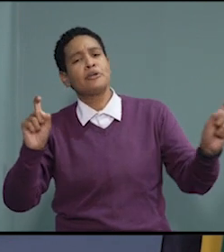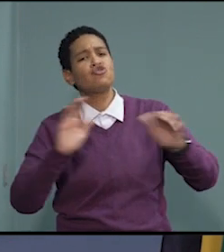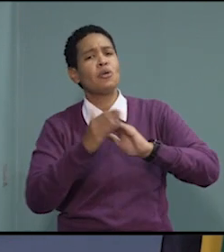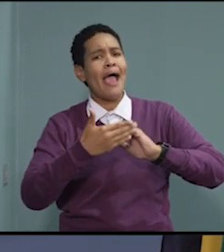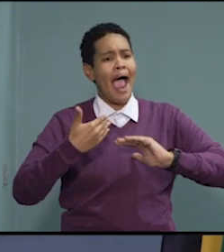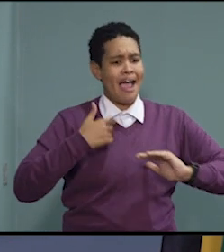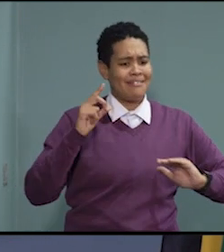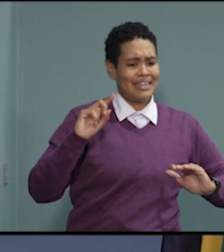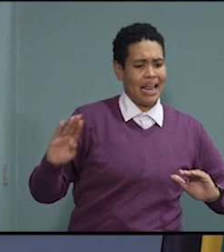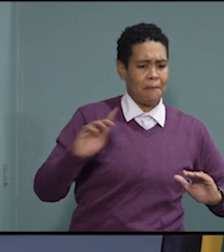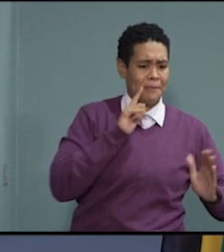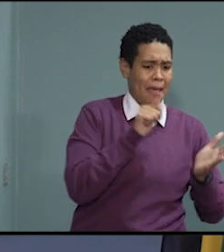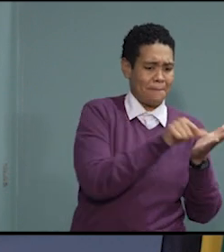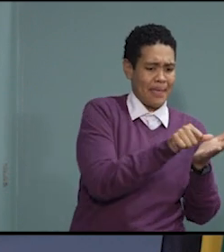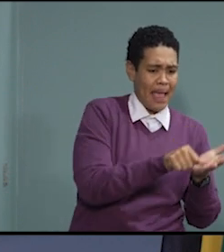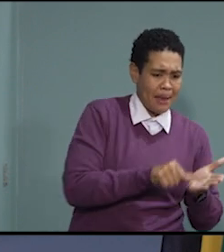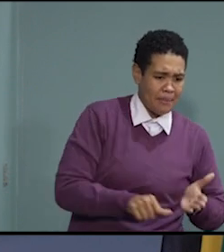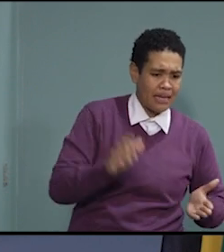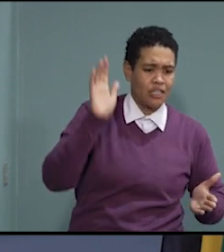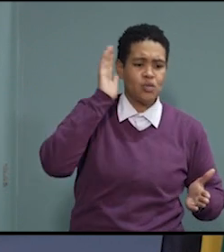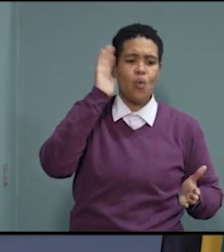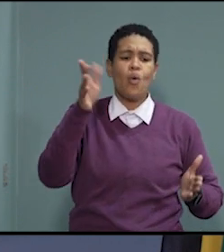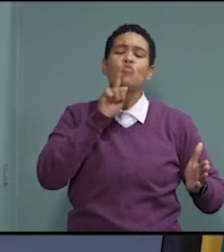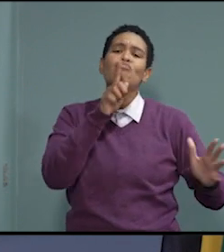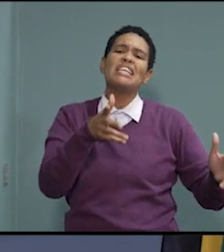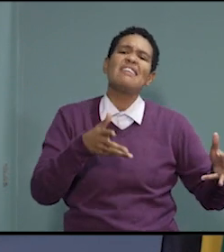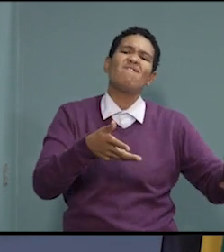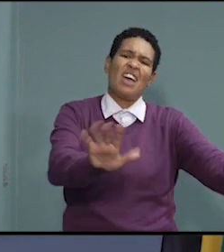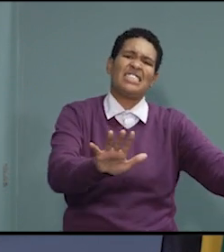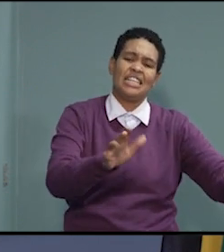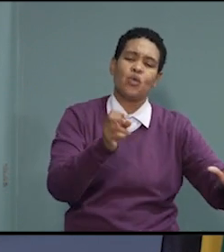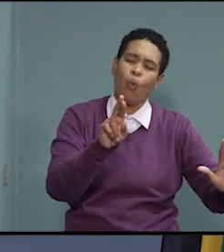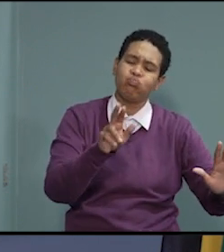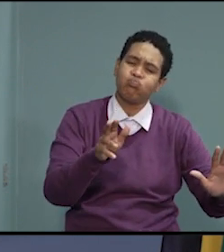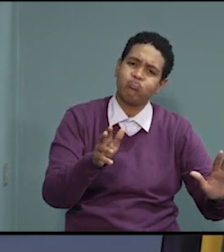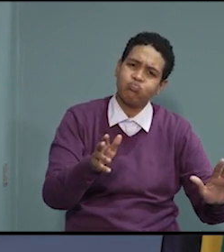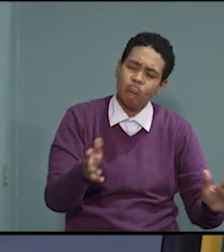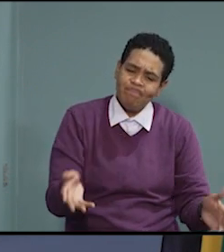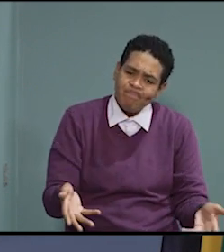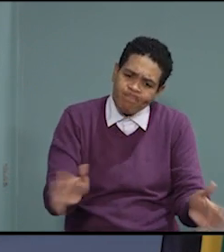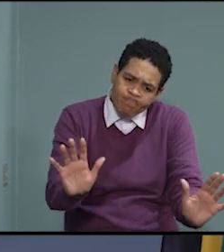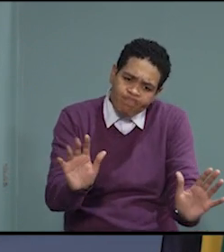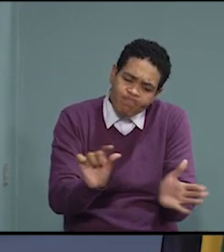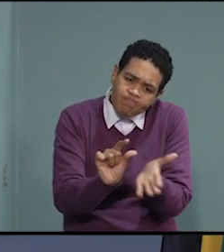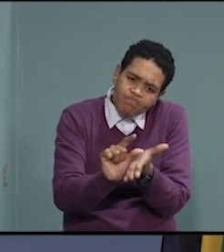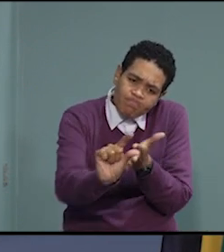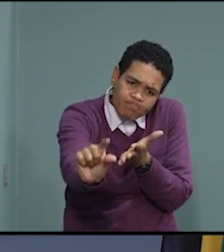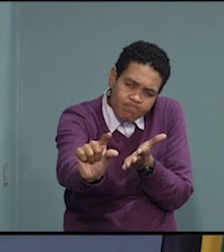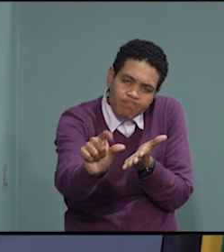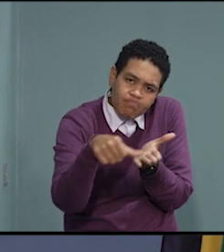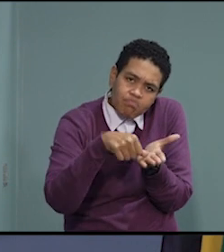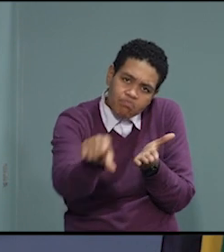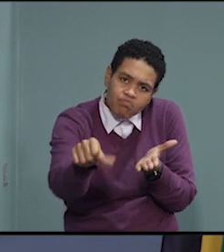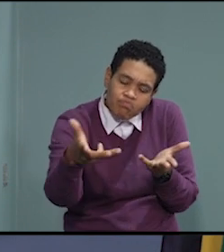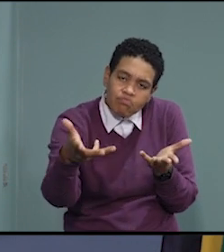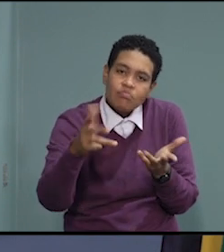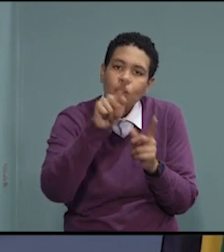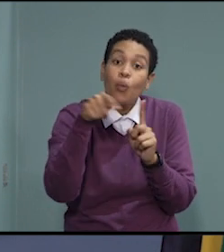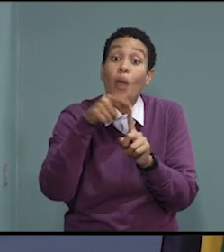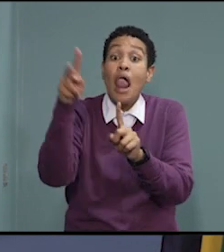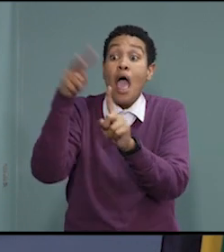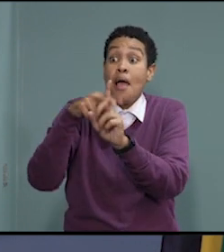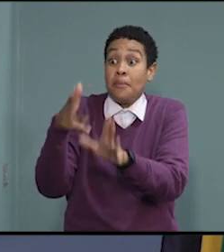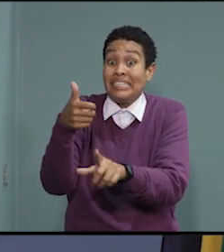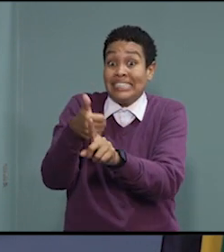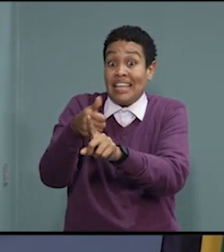and payment would be facilitated or made once the applicant's